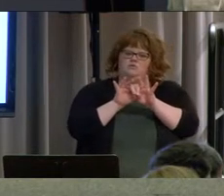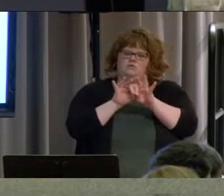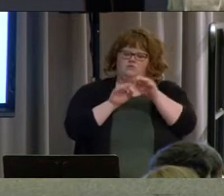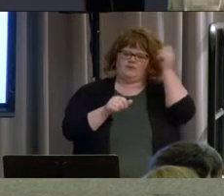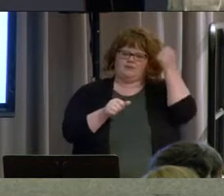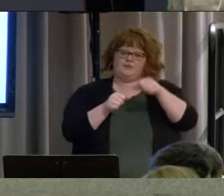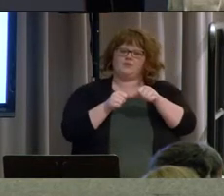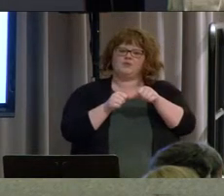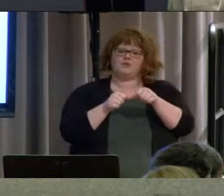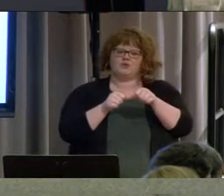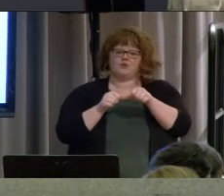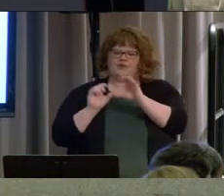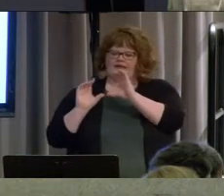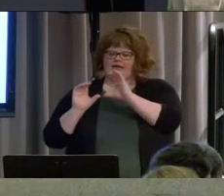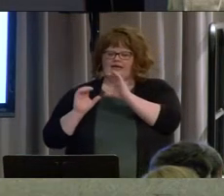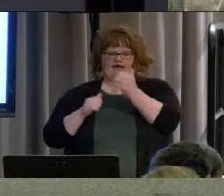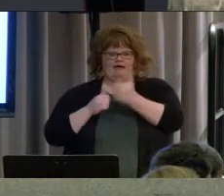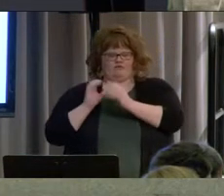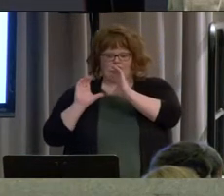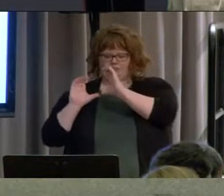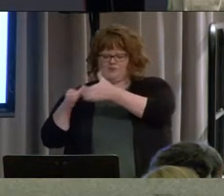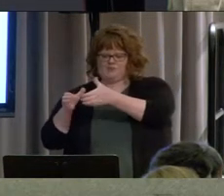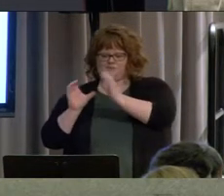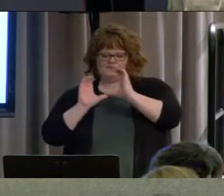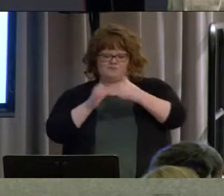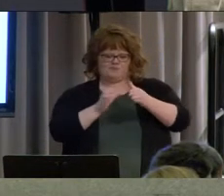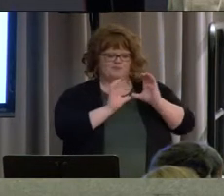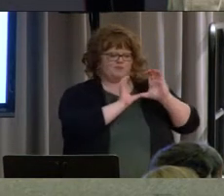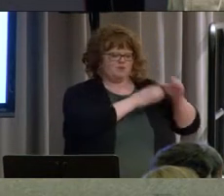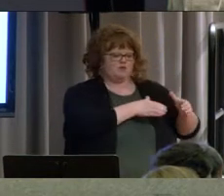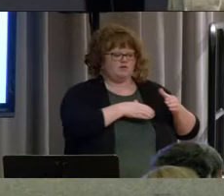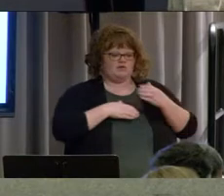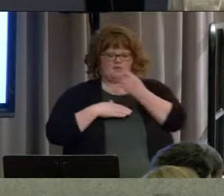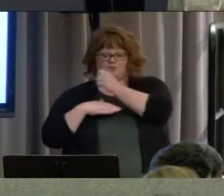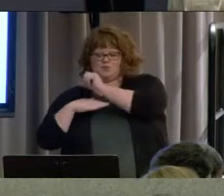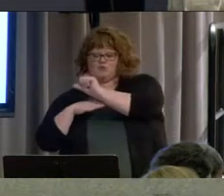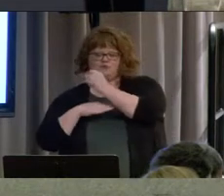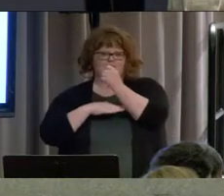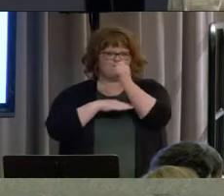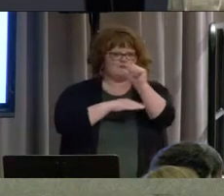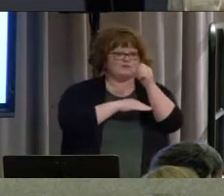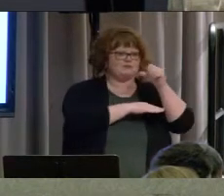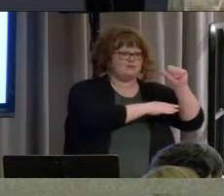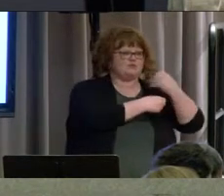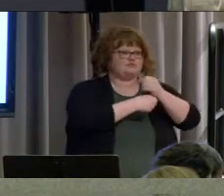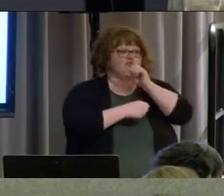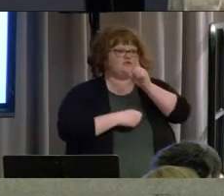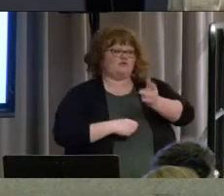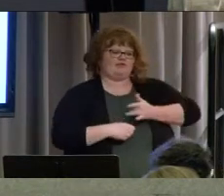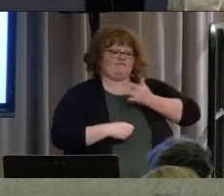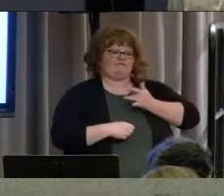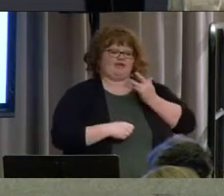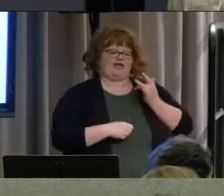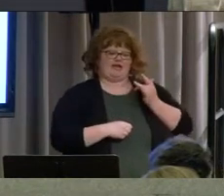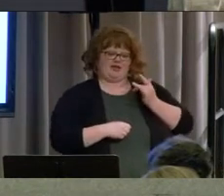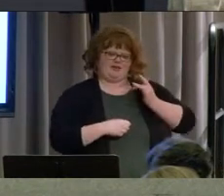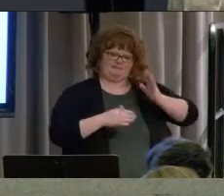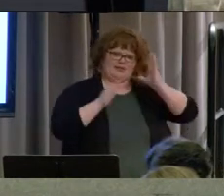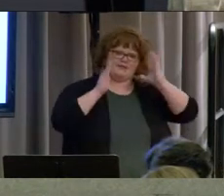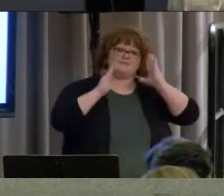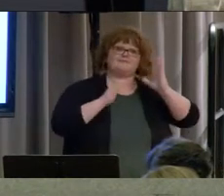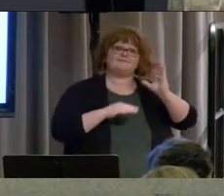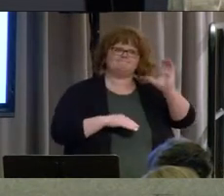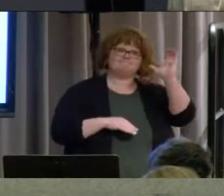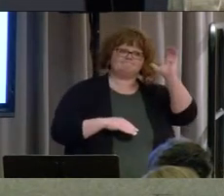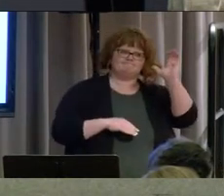every group has to kind of protest or make its own voice felt. And so you have to be patient as a minister. It's like, I